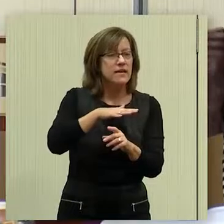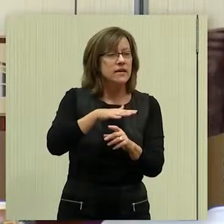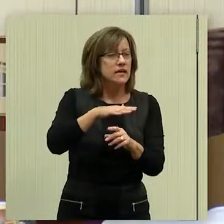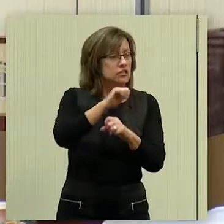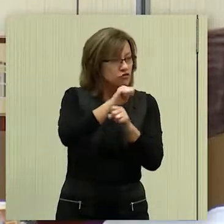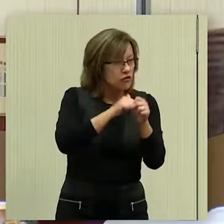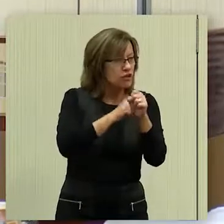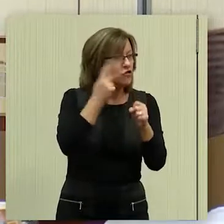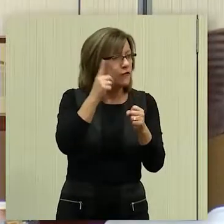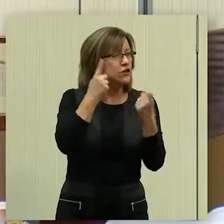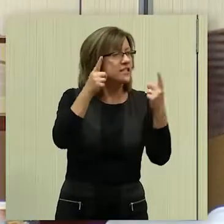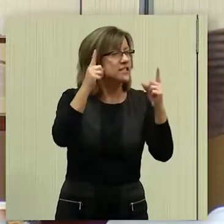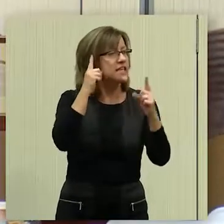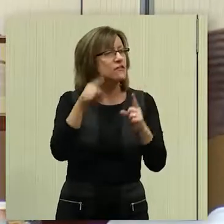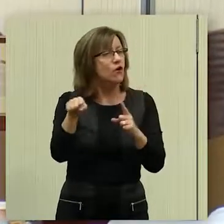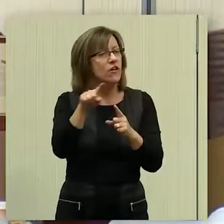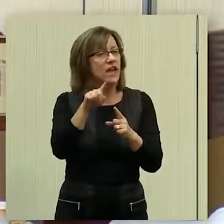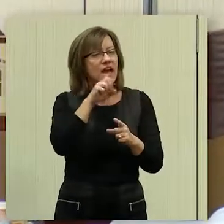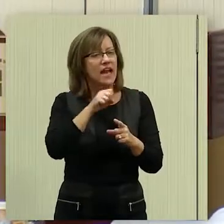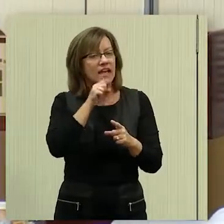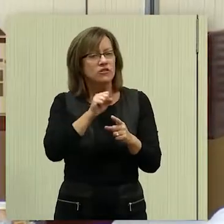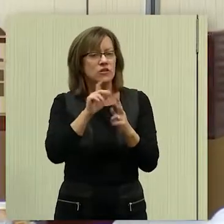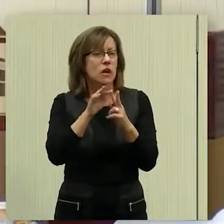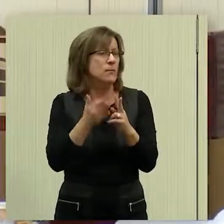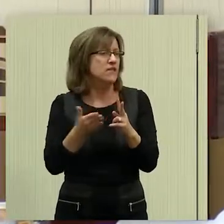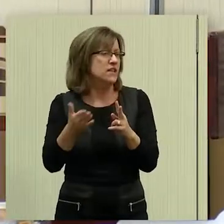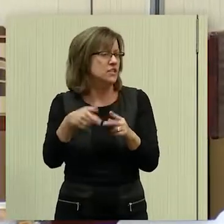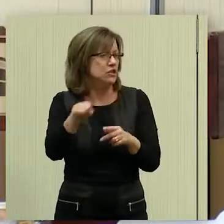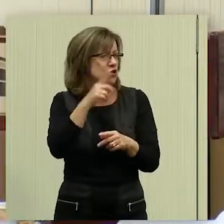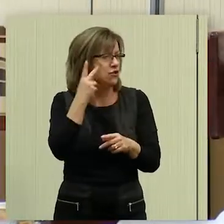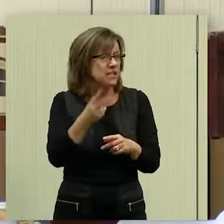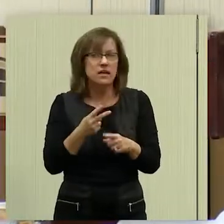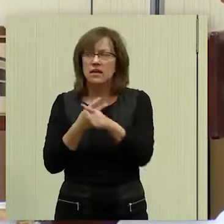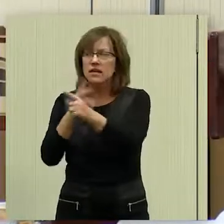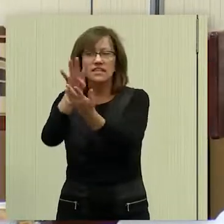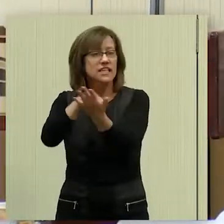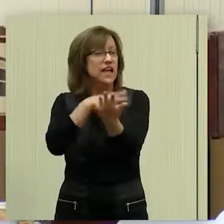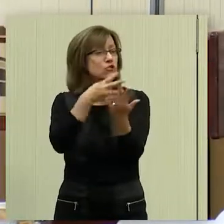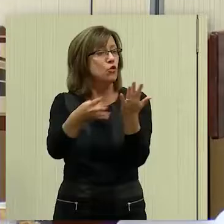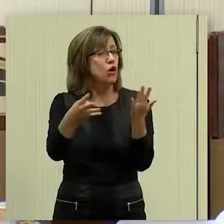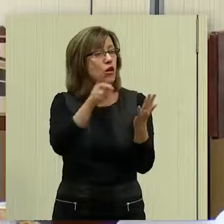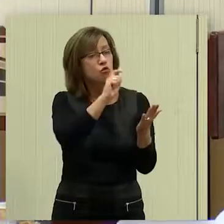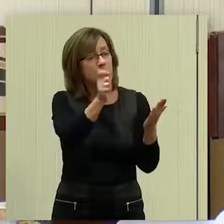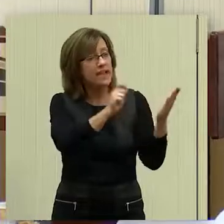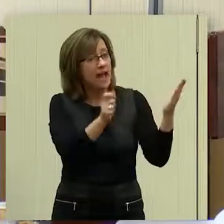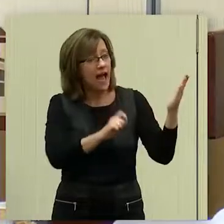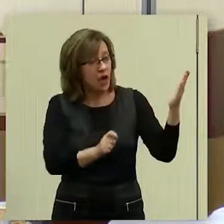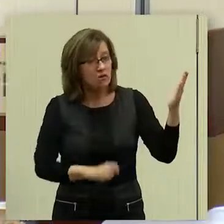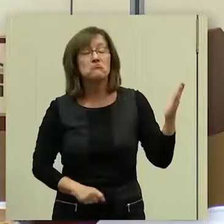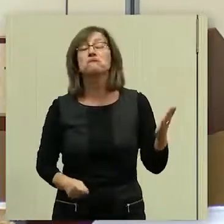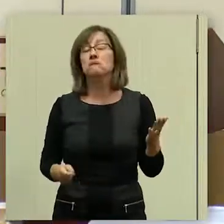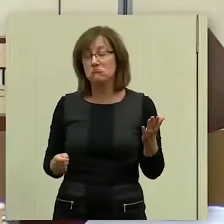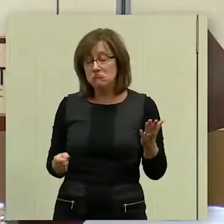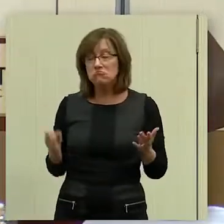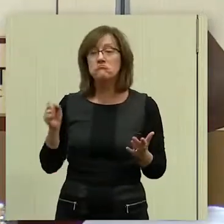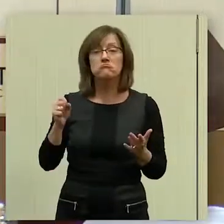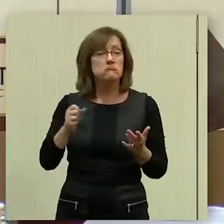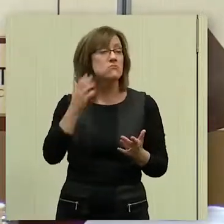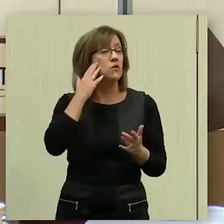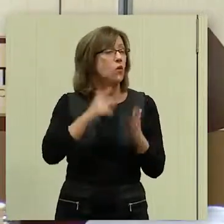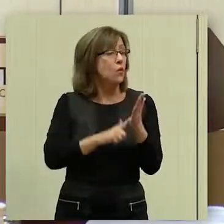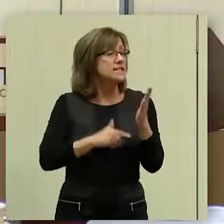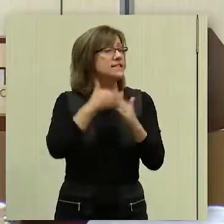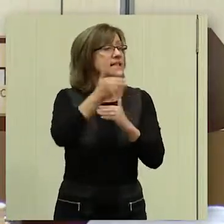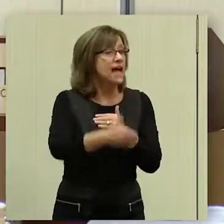structure it for success for them? What are a couple ideas of things you see? Schedule written out. Okay, schedule written out, yep. So they know what